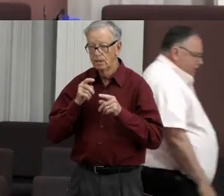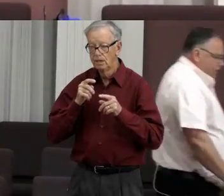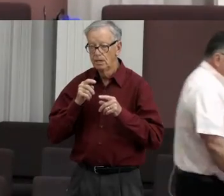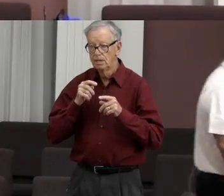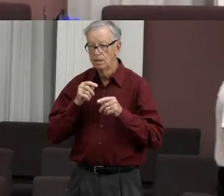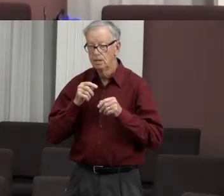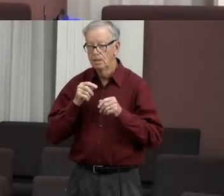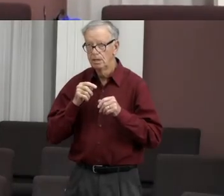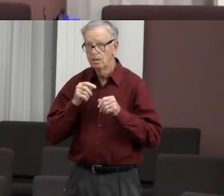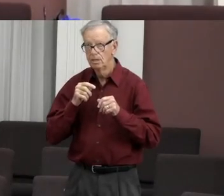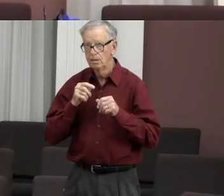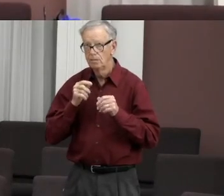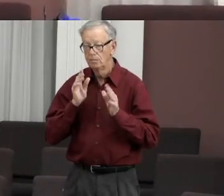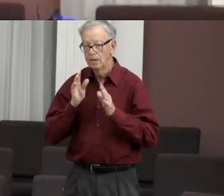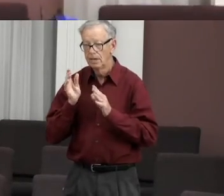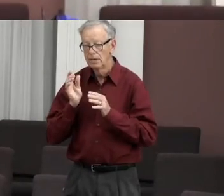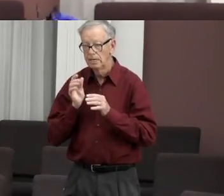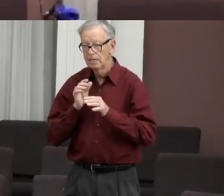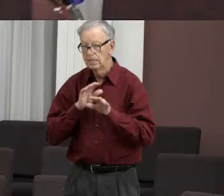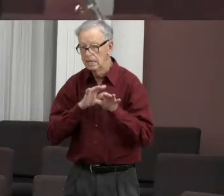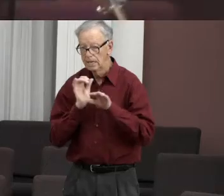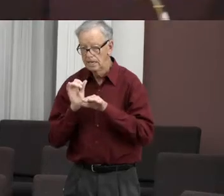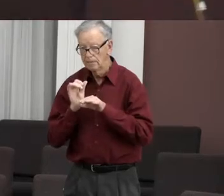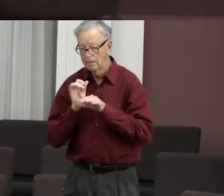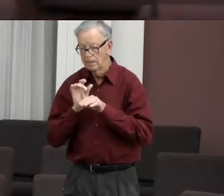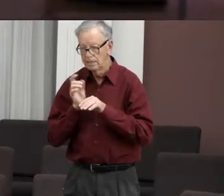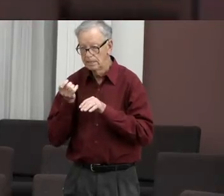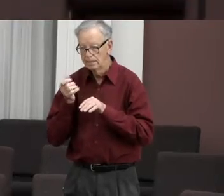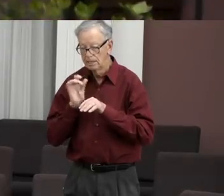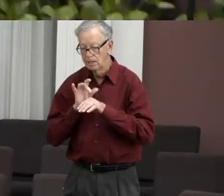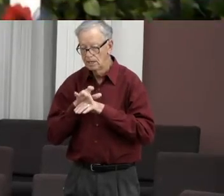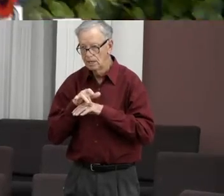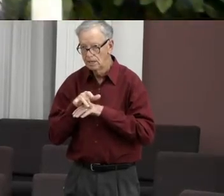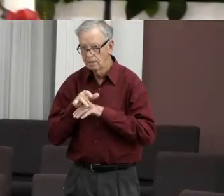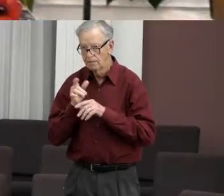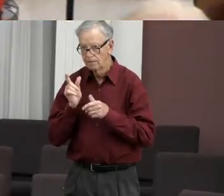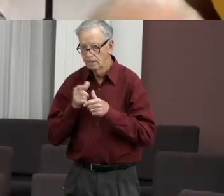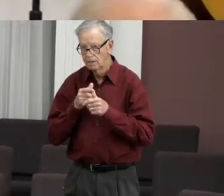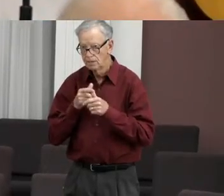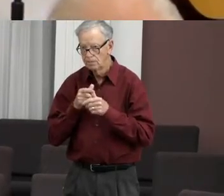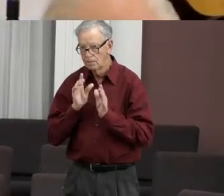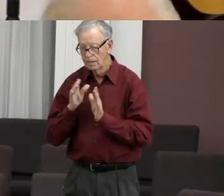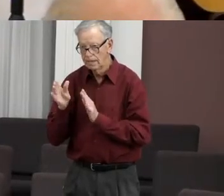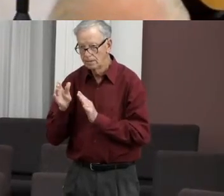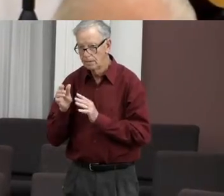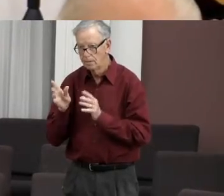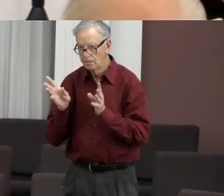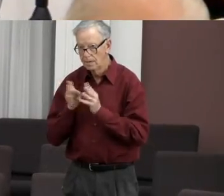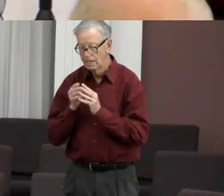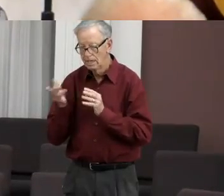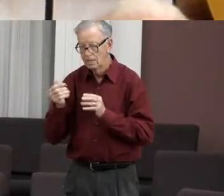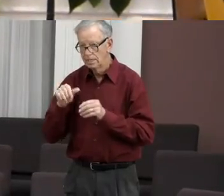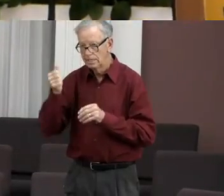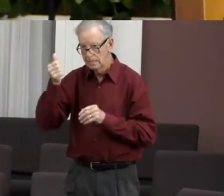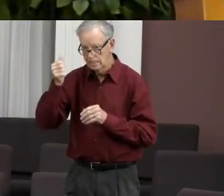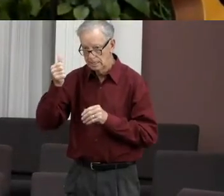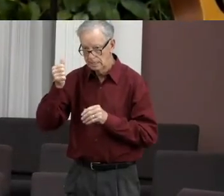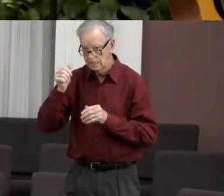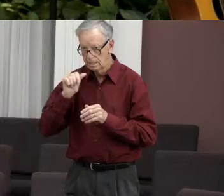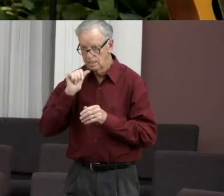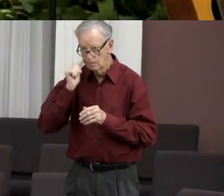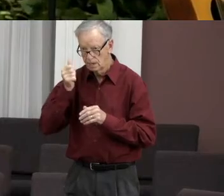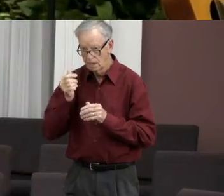were originally looking at leaving a little bit earlier when we first got this going, but we will be meeting here at 10 o'clock